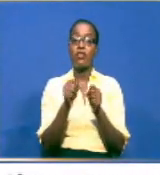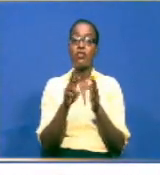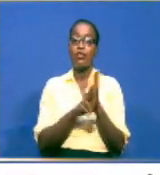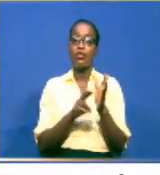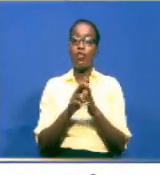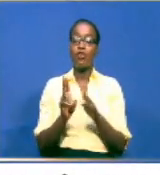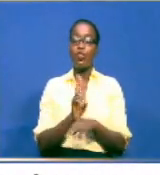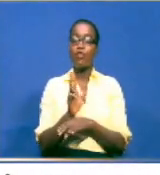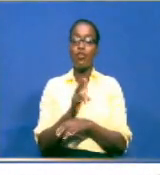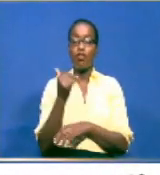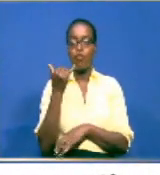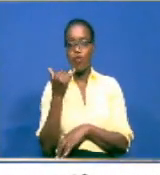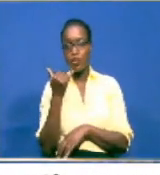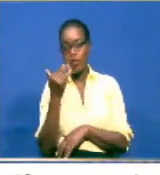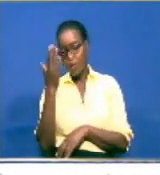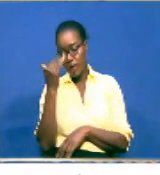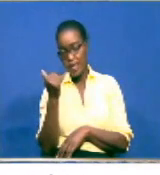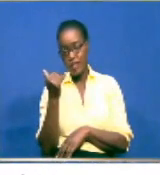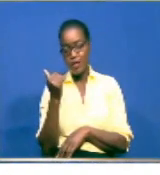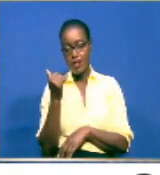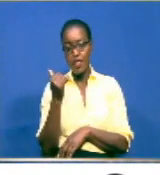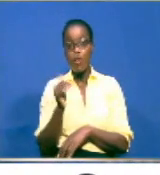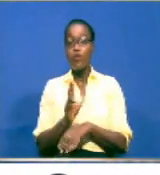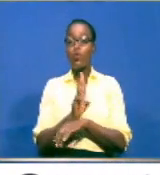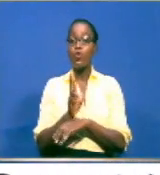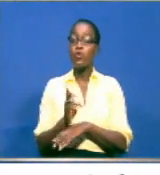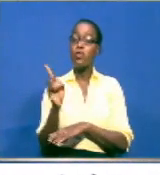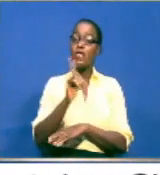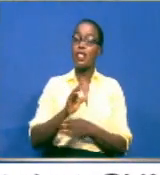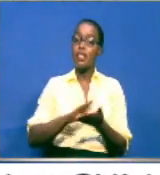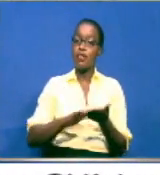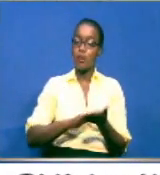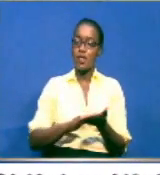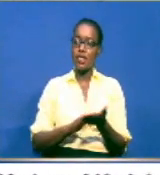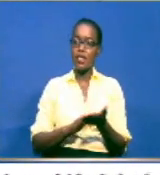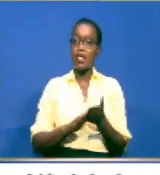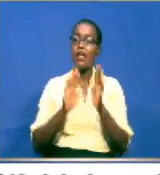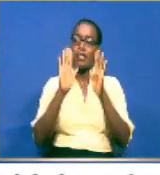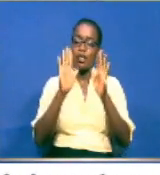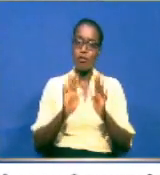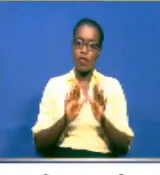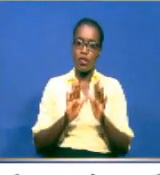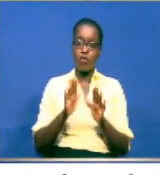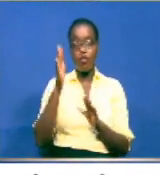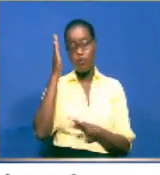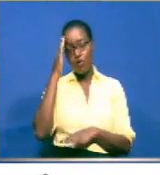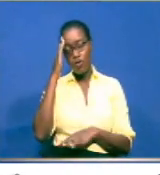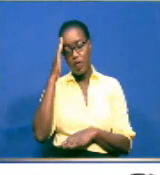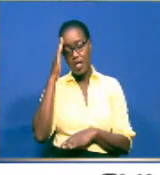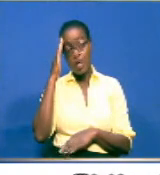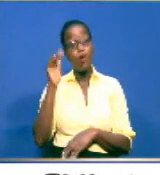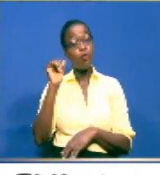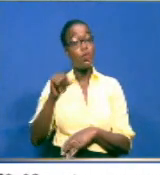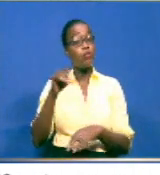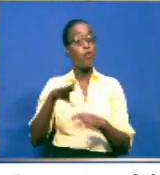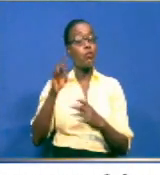mobile phones, because this is a gadget that we use on a daily basis, and the importance of knowing that it can pick up